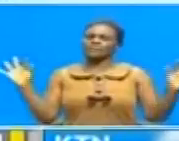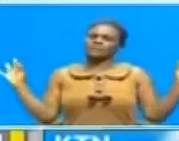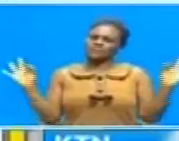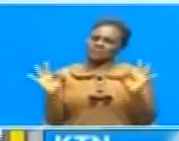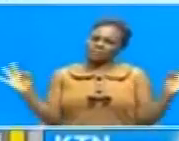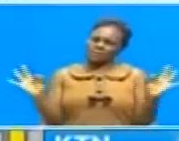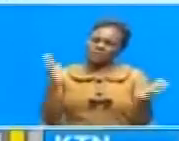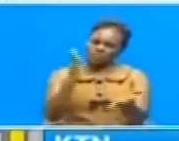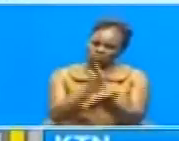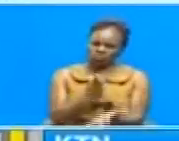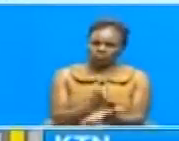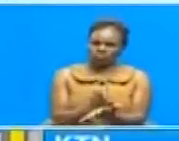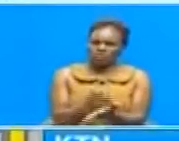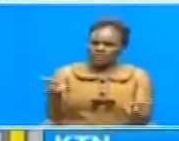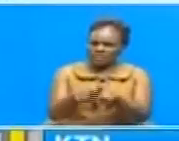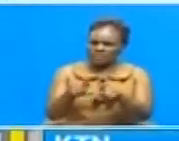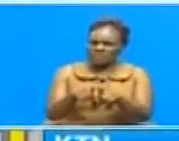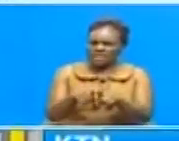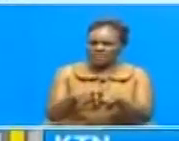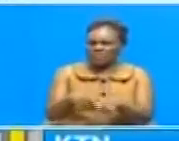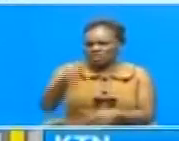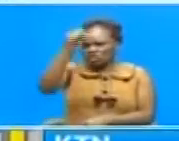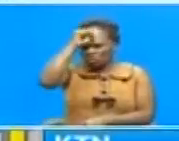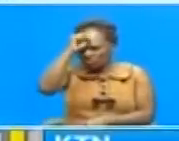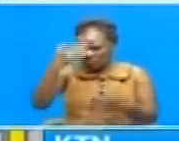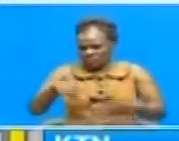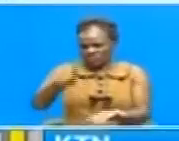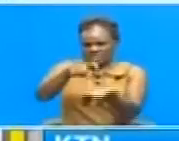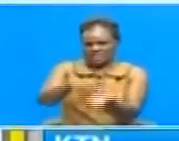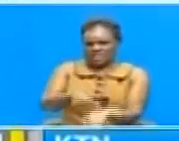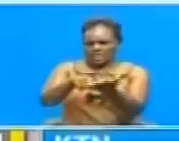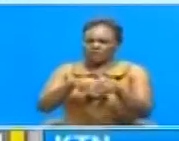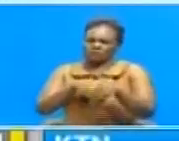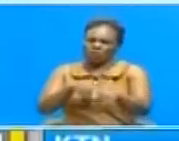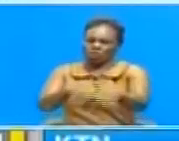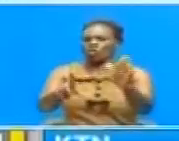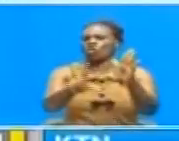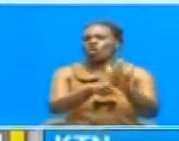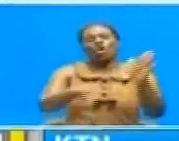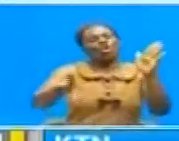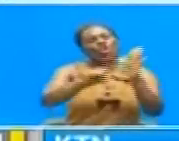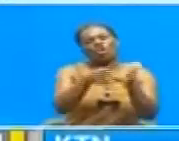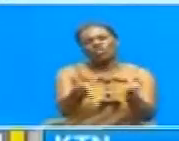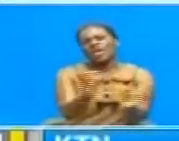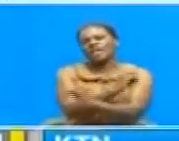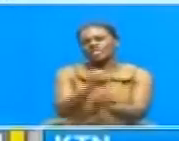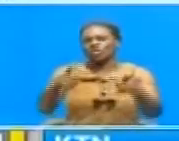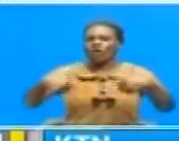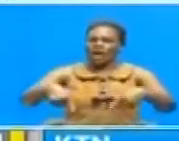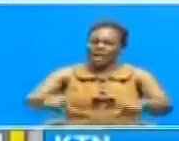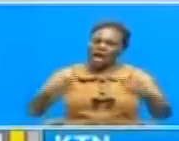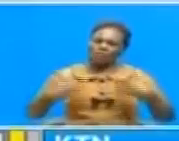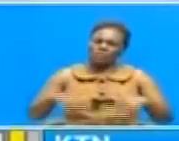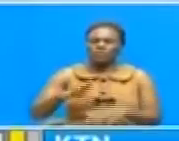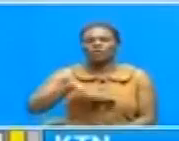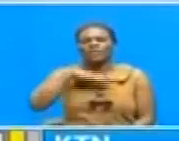All right, and so I find it also ignorant for some people who are insisting on following the law. There's no law that permits. You think that people who are following the